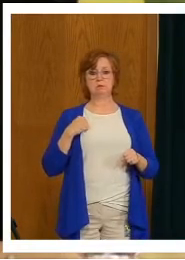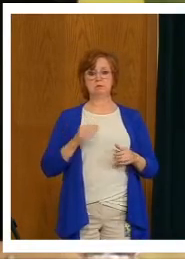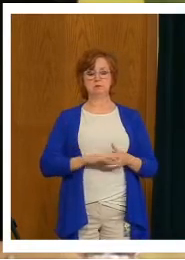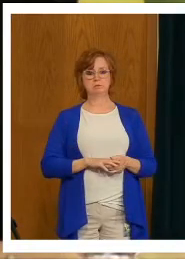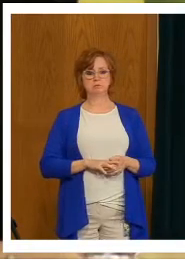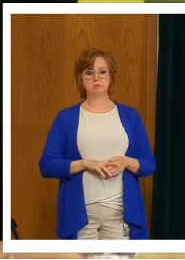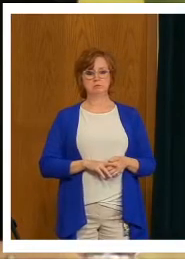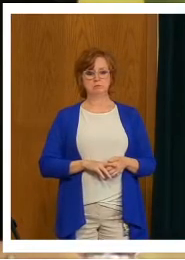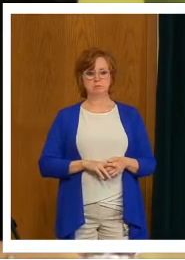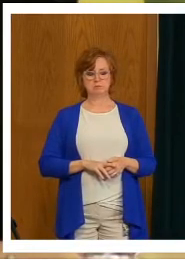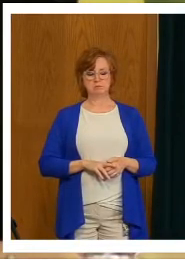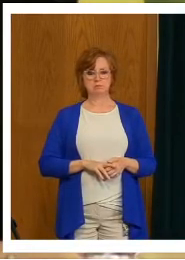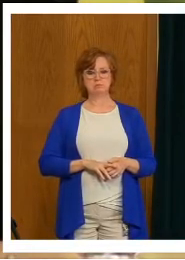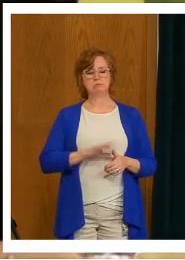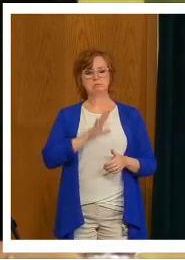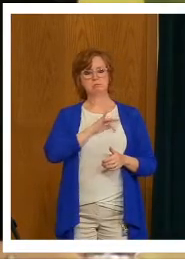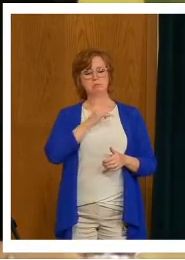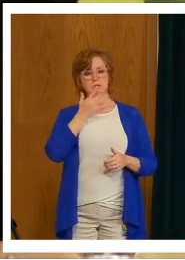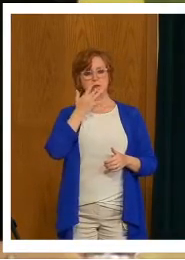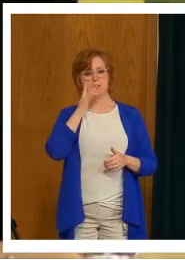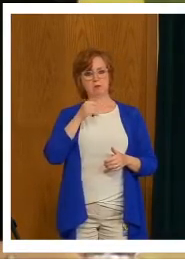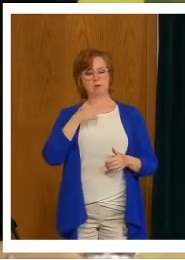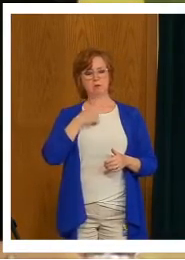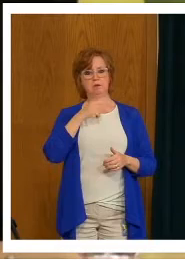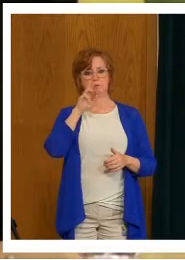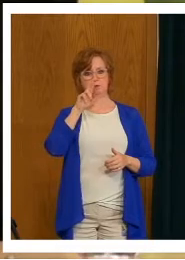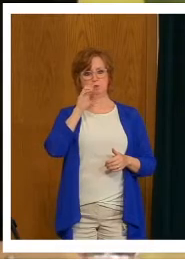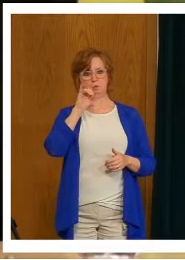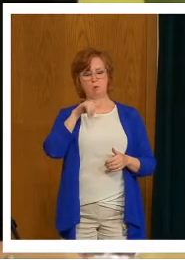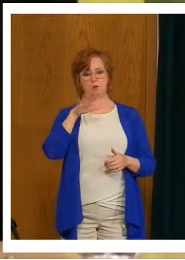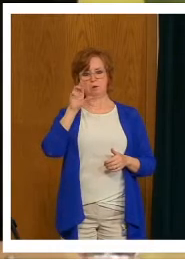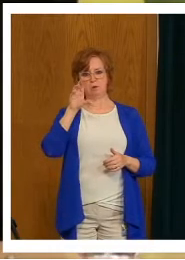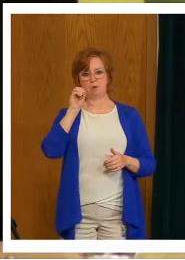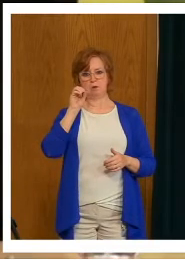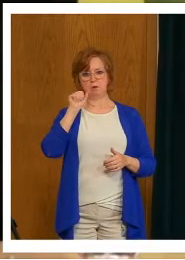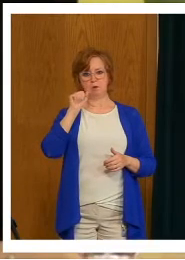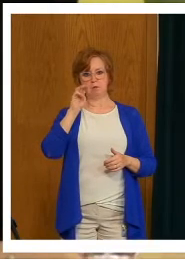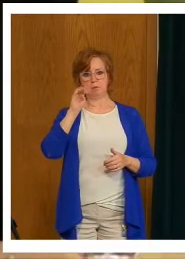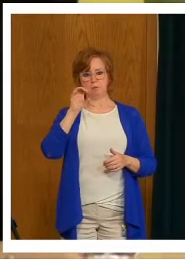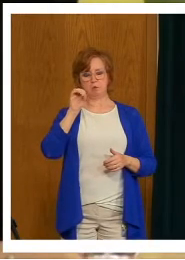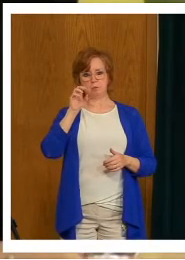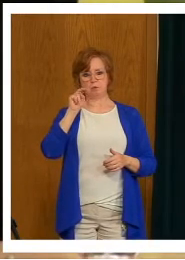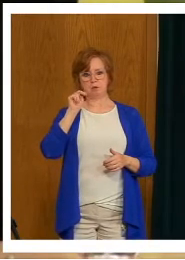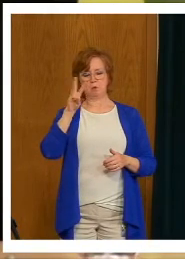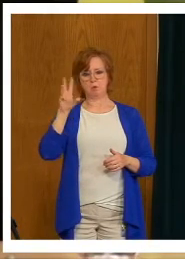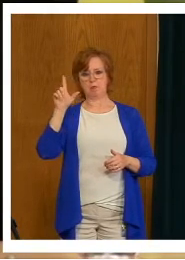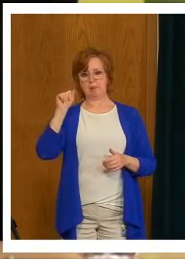And thank goodness we have the Roy Romano lab and have been able to augment that with some private